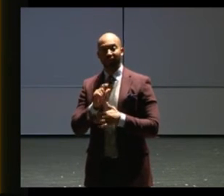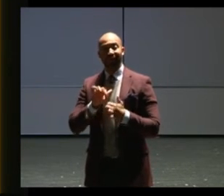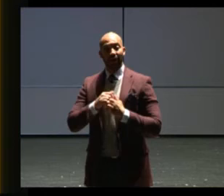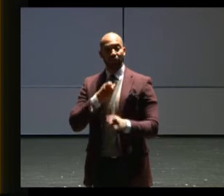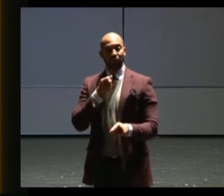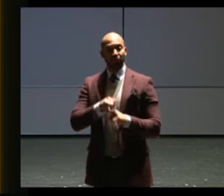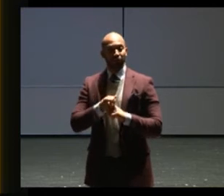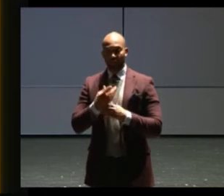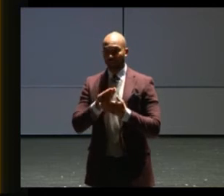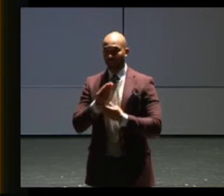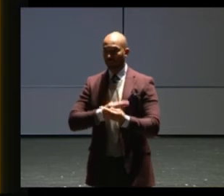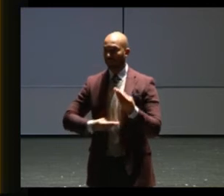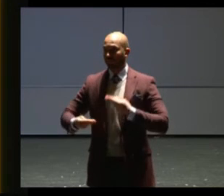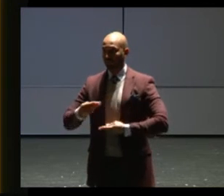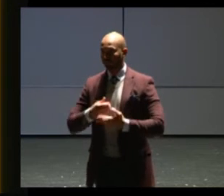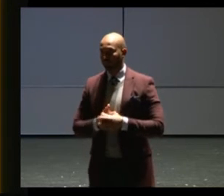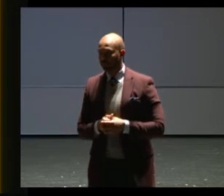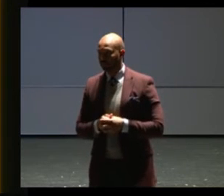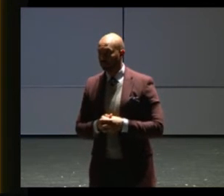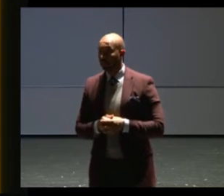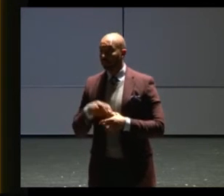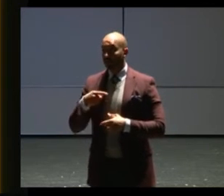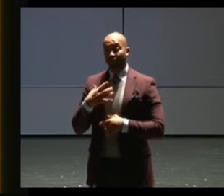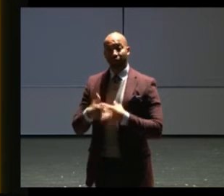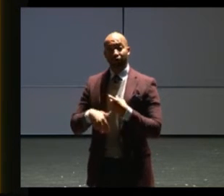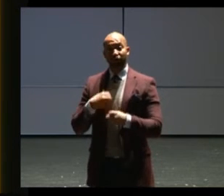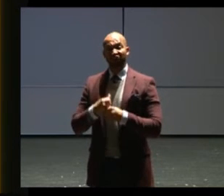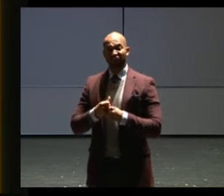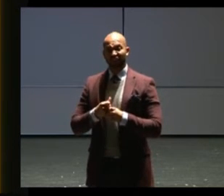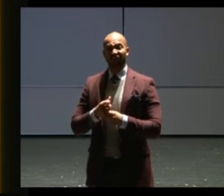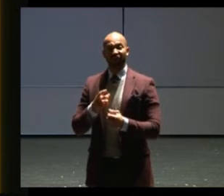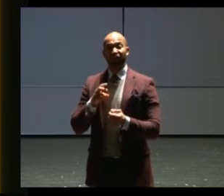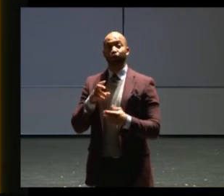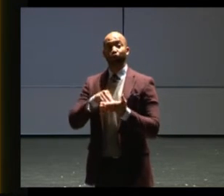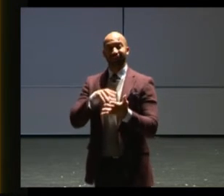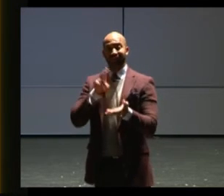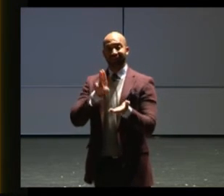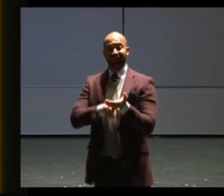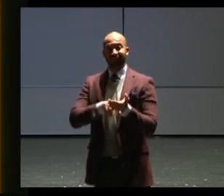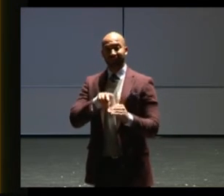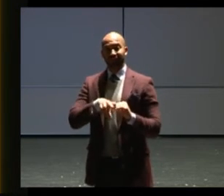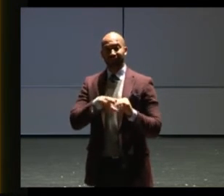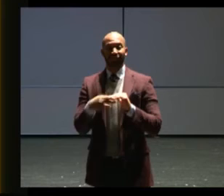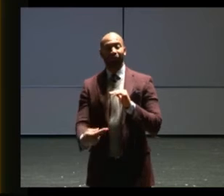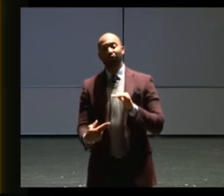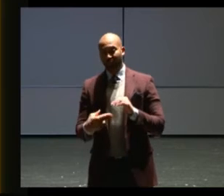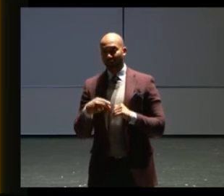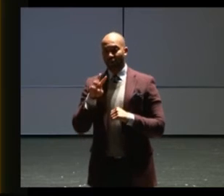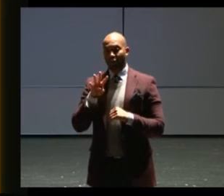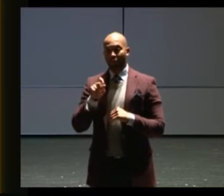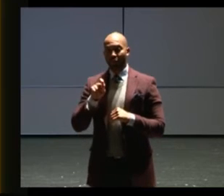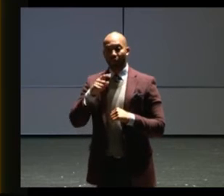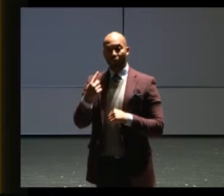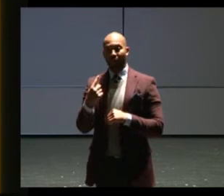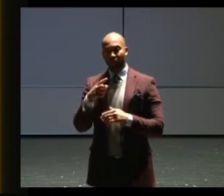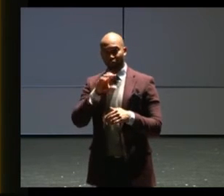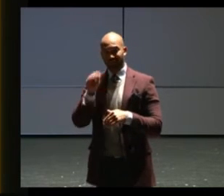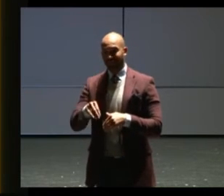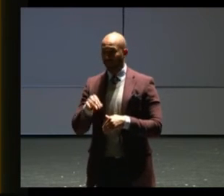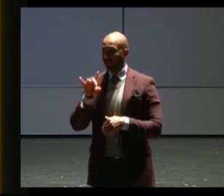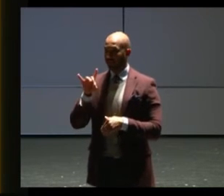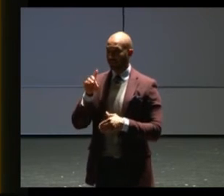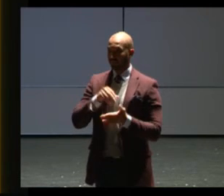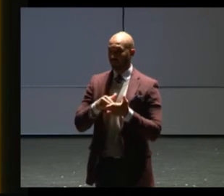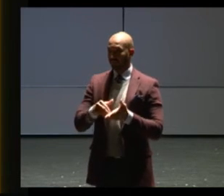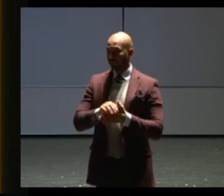budget. This year, our enrollments declined 4.1%, which has about an $8 million operating budget